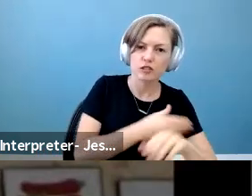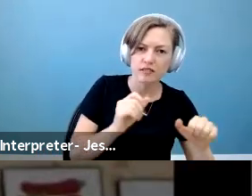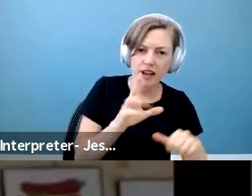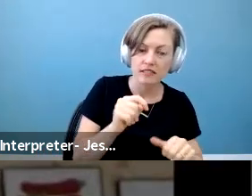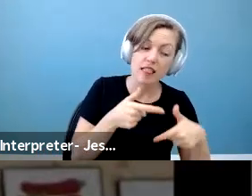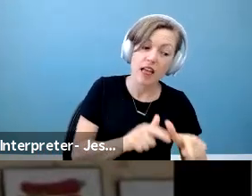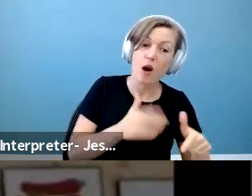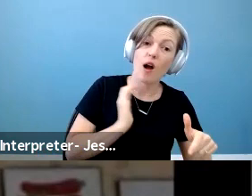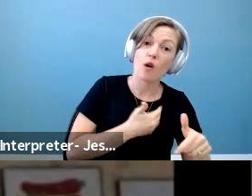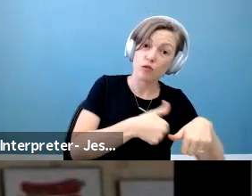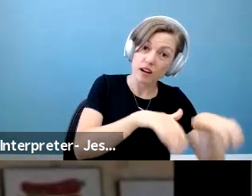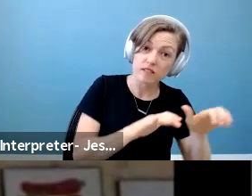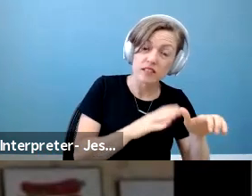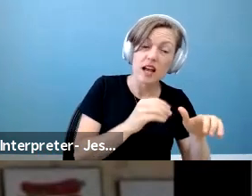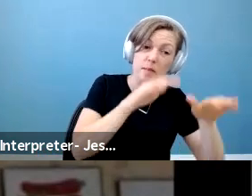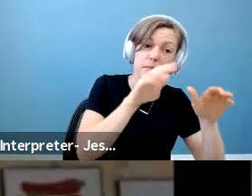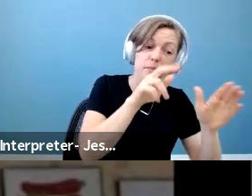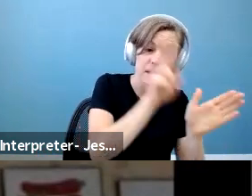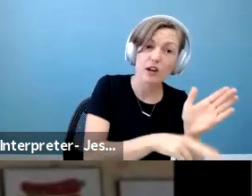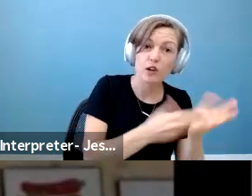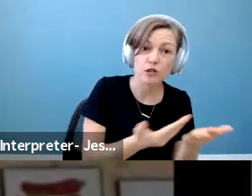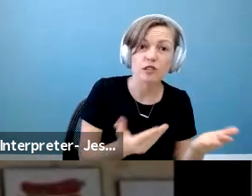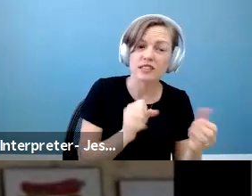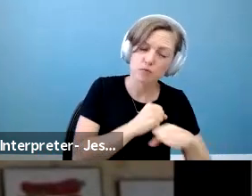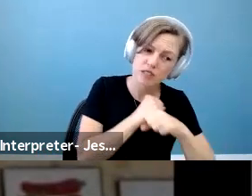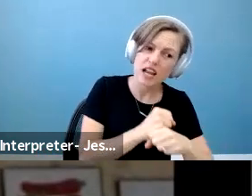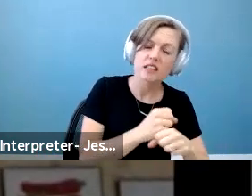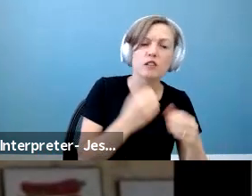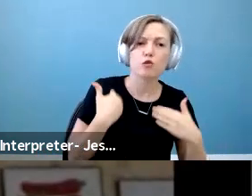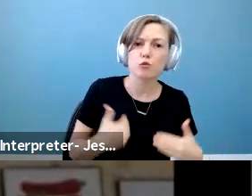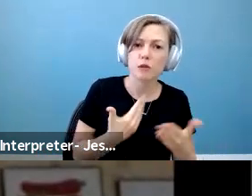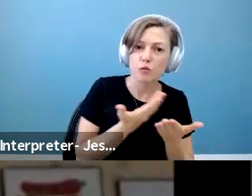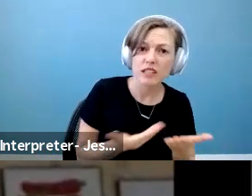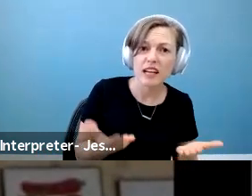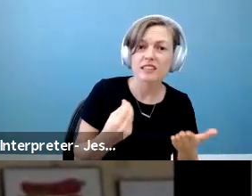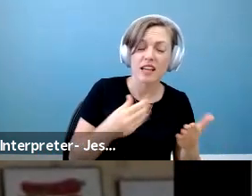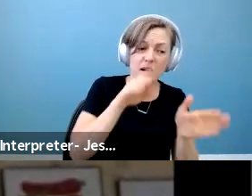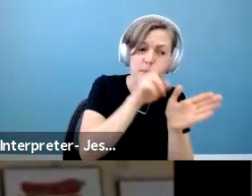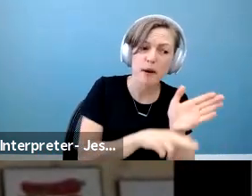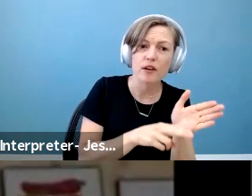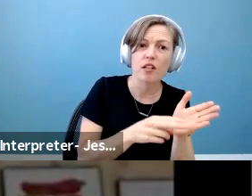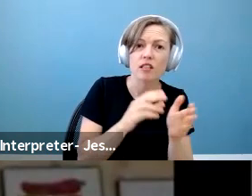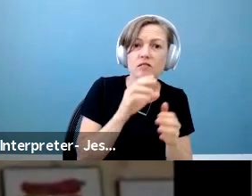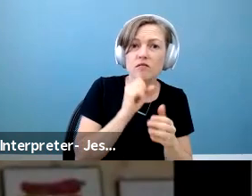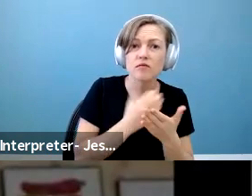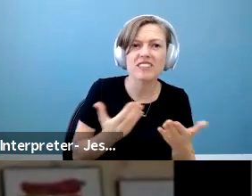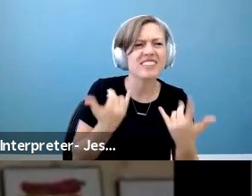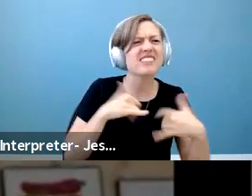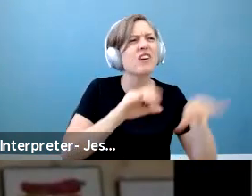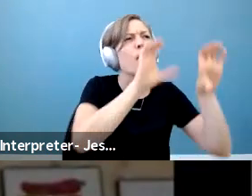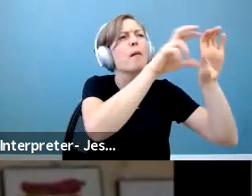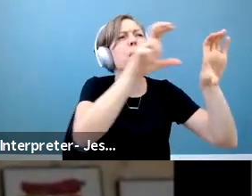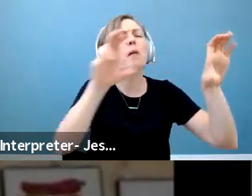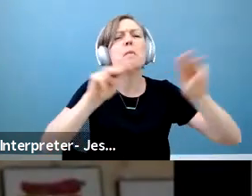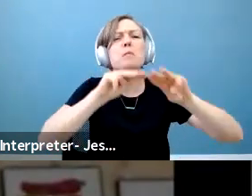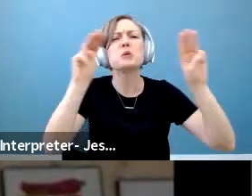grave goods to be protected, yet human remains and burial artifacts still sit on museum shelves,